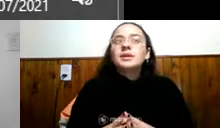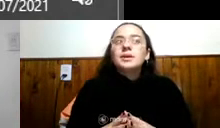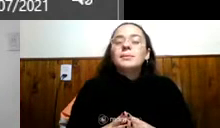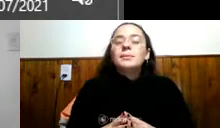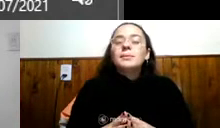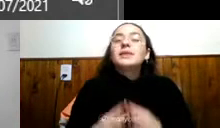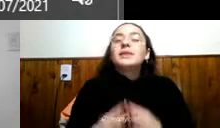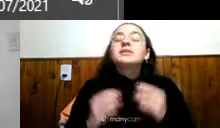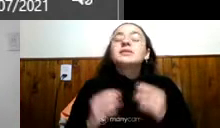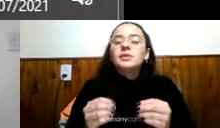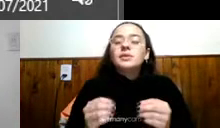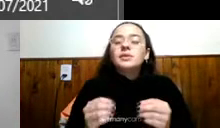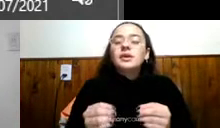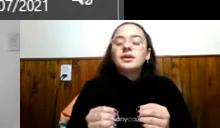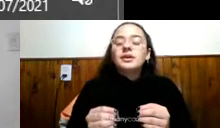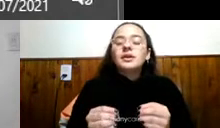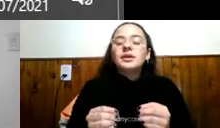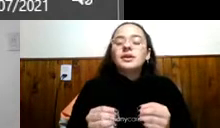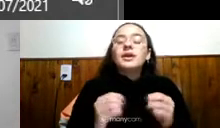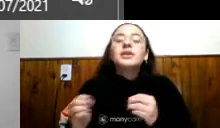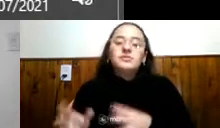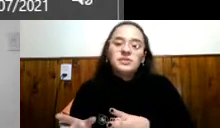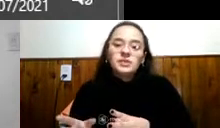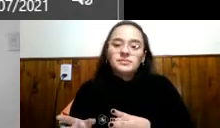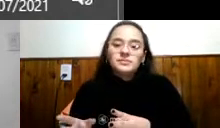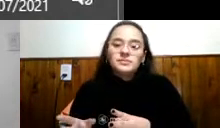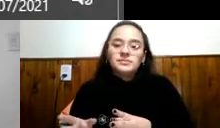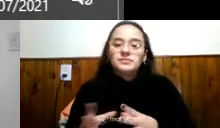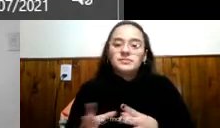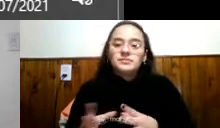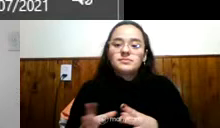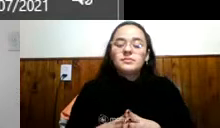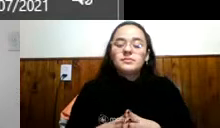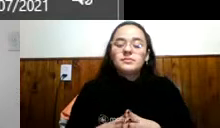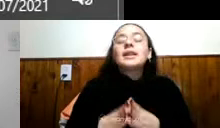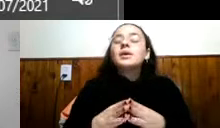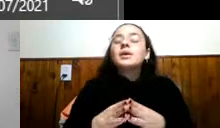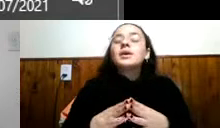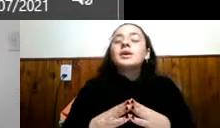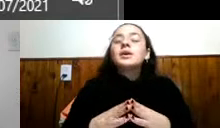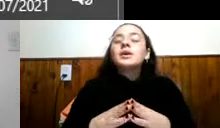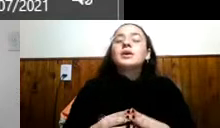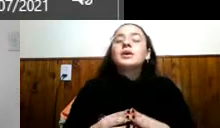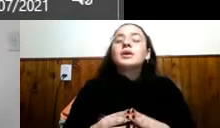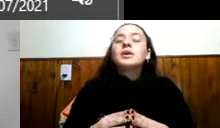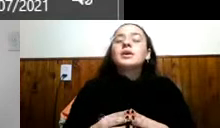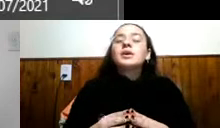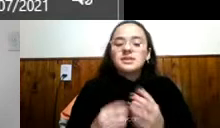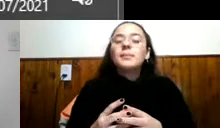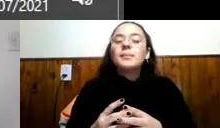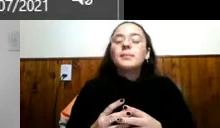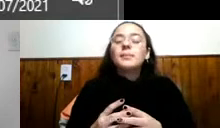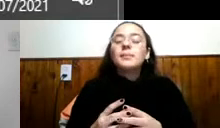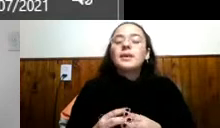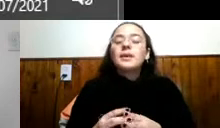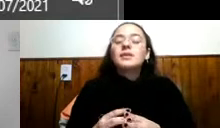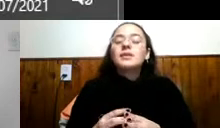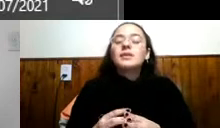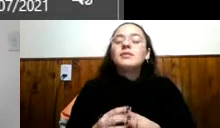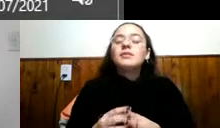very singular about every country. And I like to incorporate some